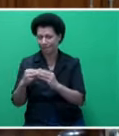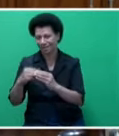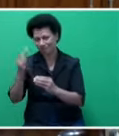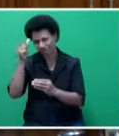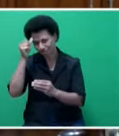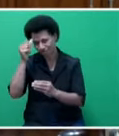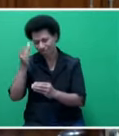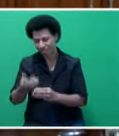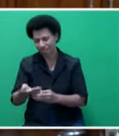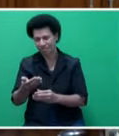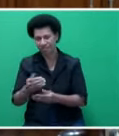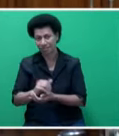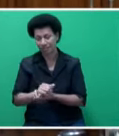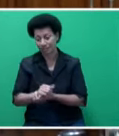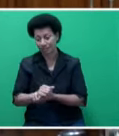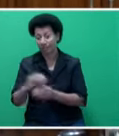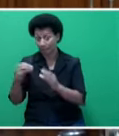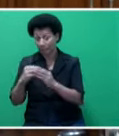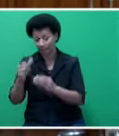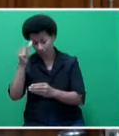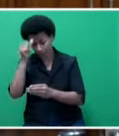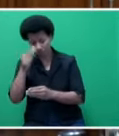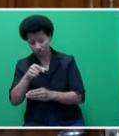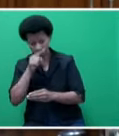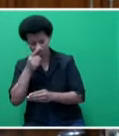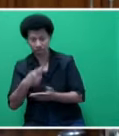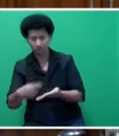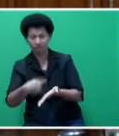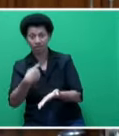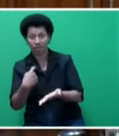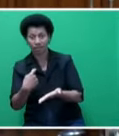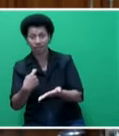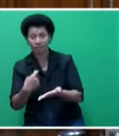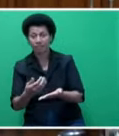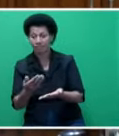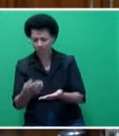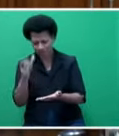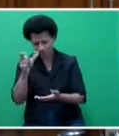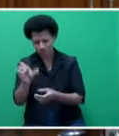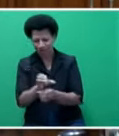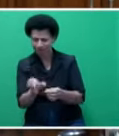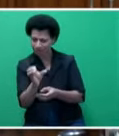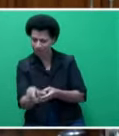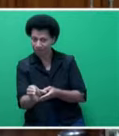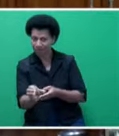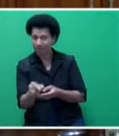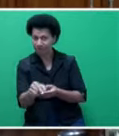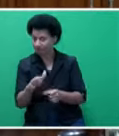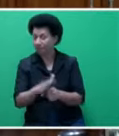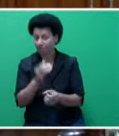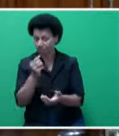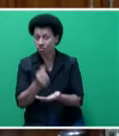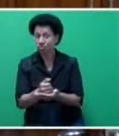credit, the banks also realize that these people won't be able to do the repayments, and that they are their customers, and they have to actually, make sure that